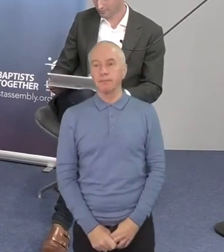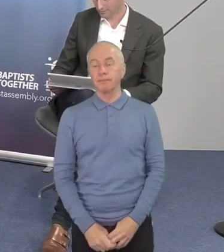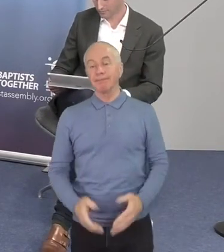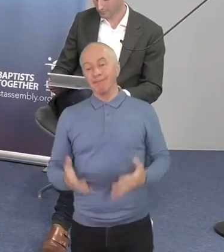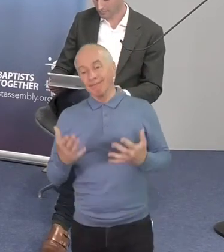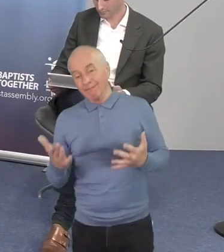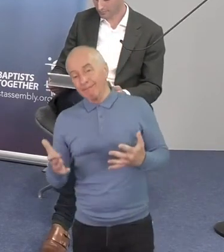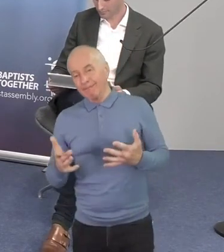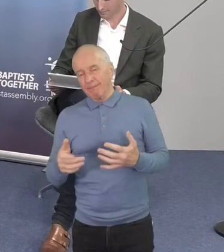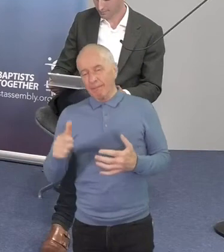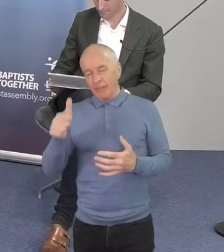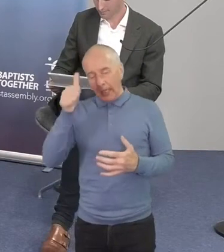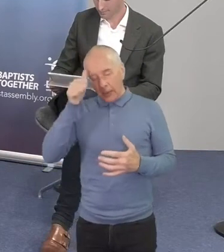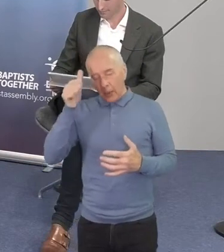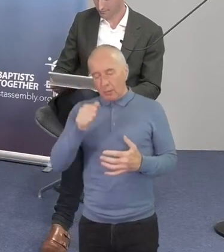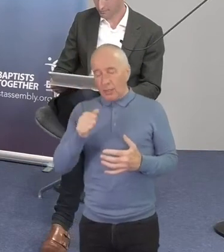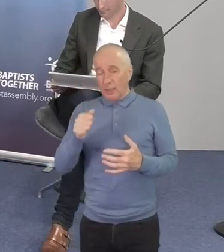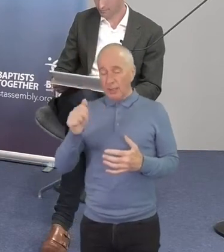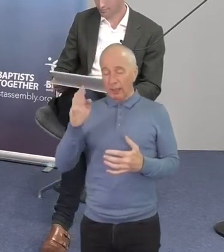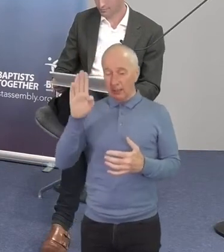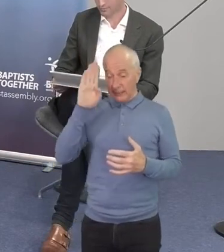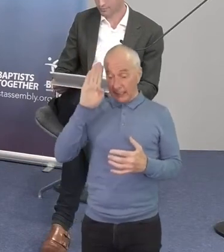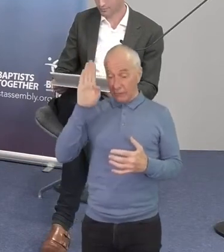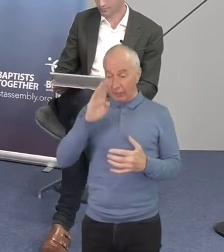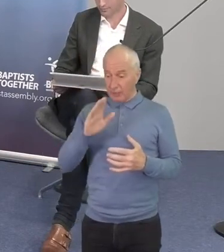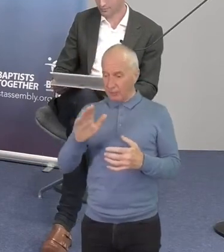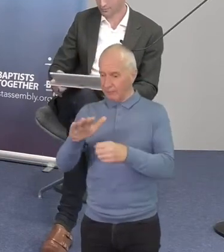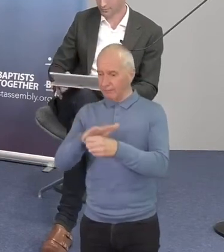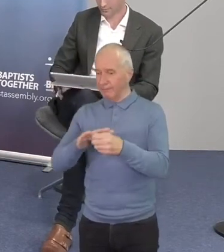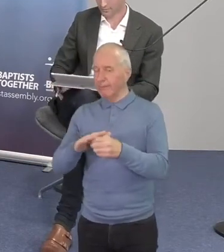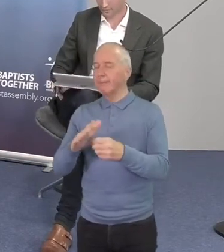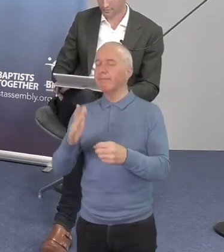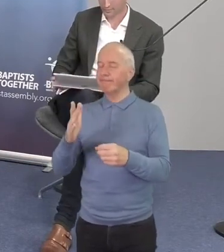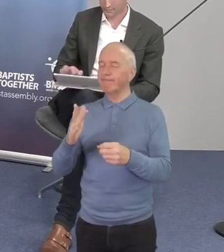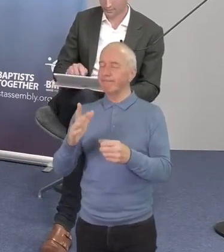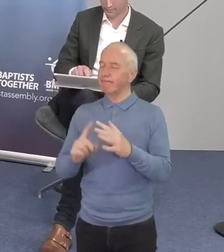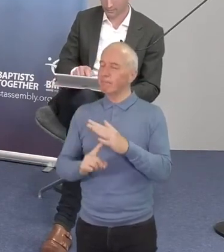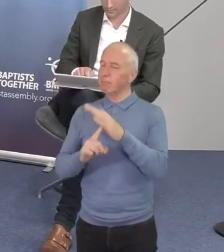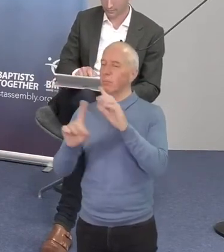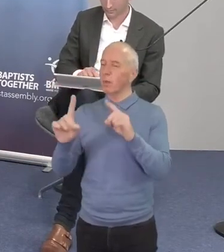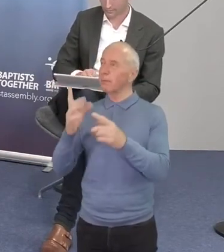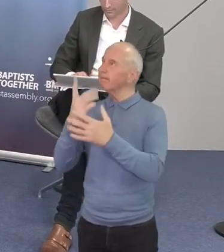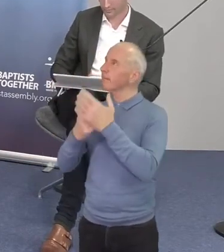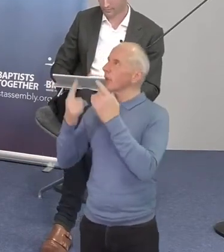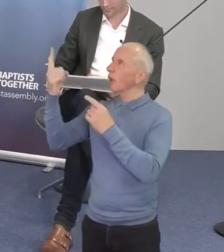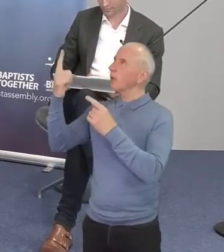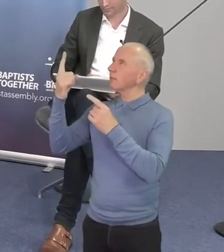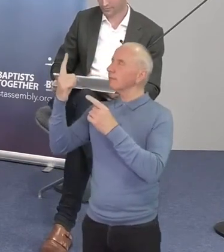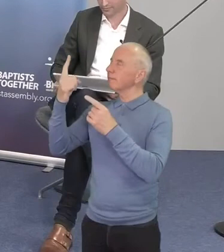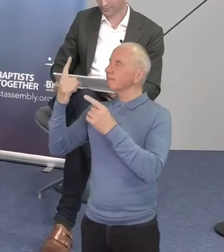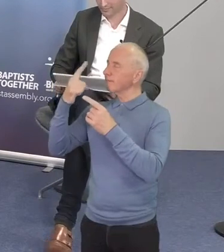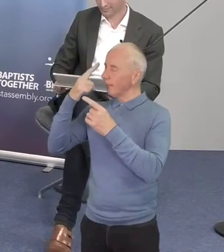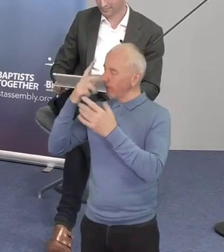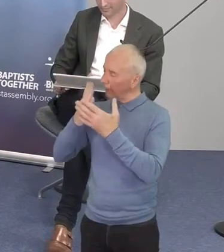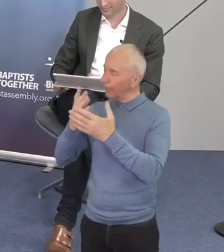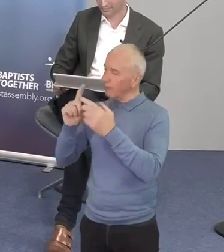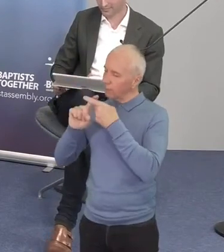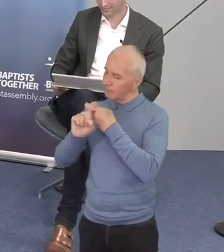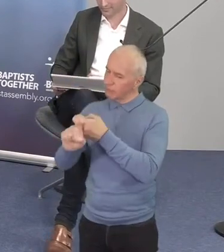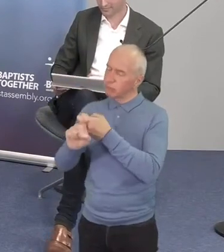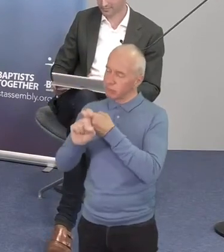although it is dangerous, we find that God is faithful, and that is the exciting things about mission